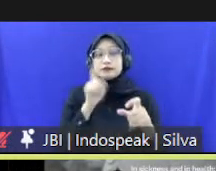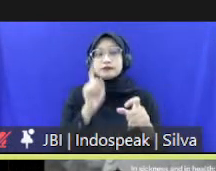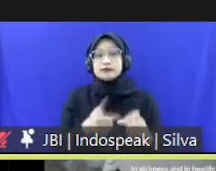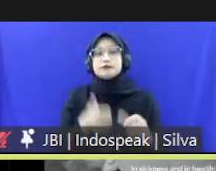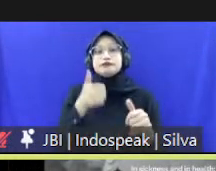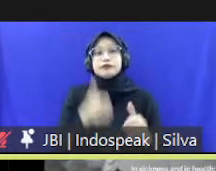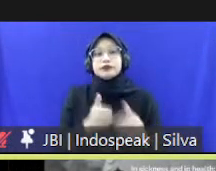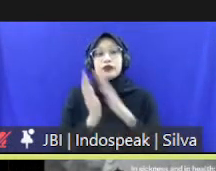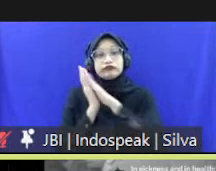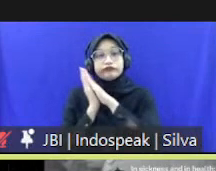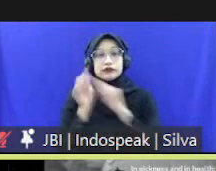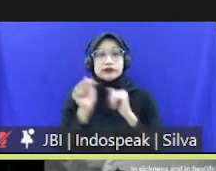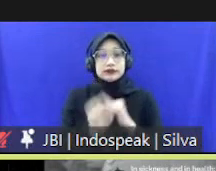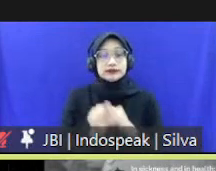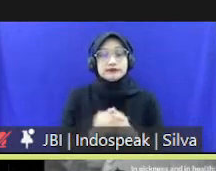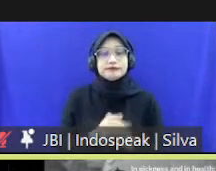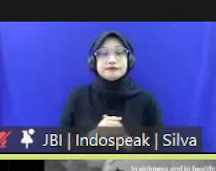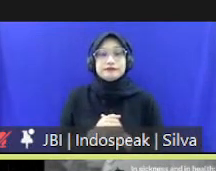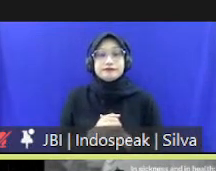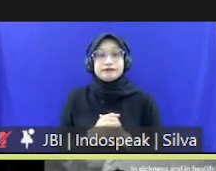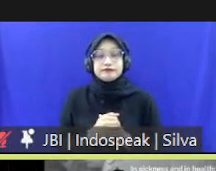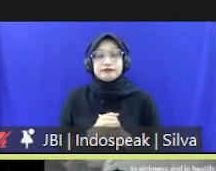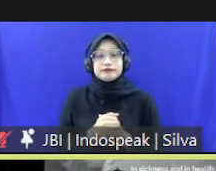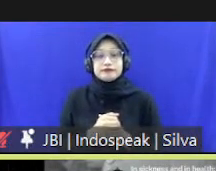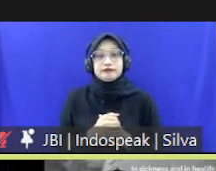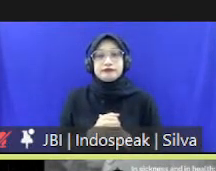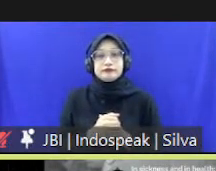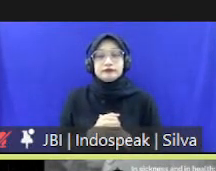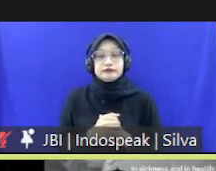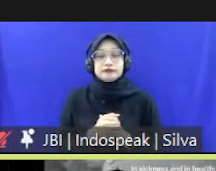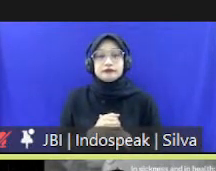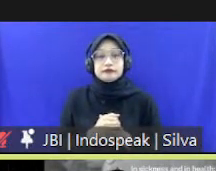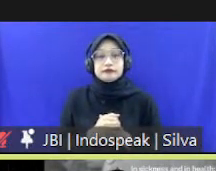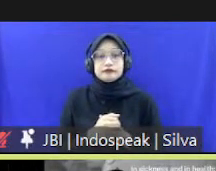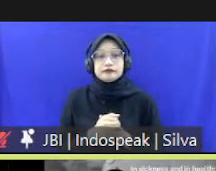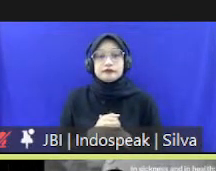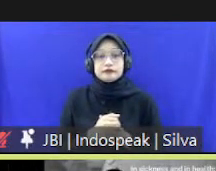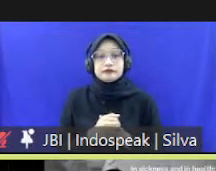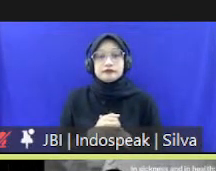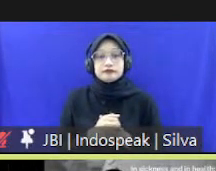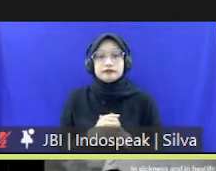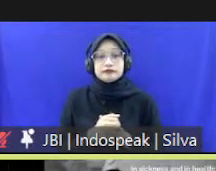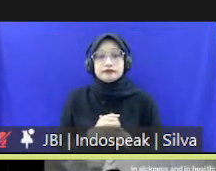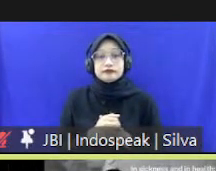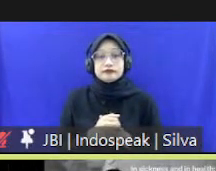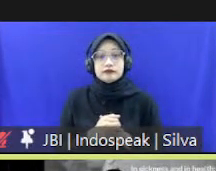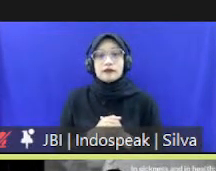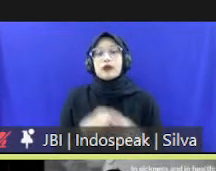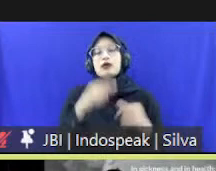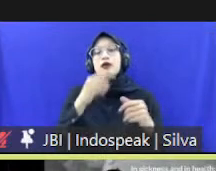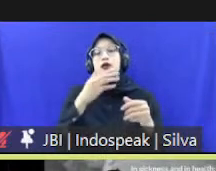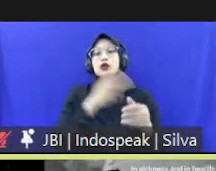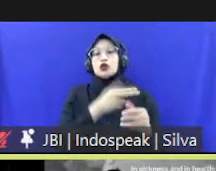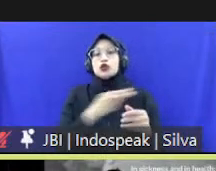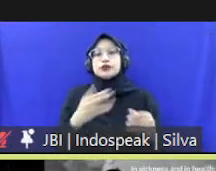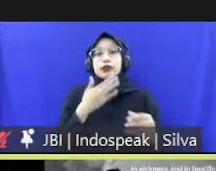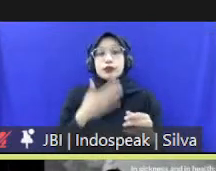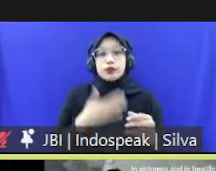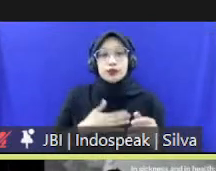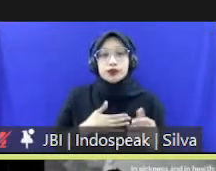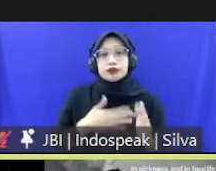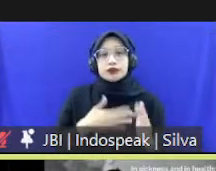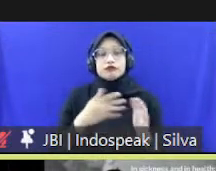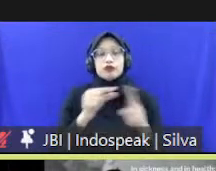primary health services, and it integrates different health programs such as maternal and child